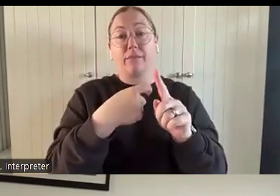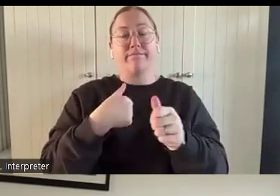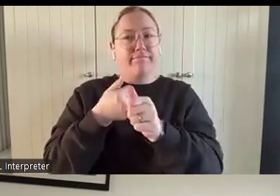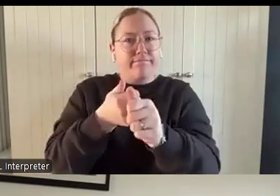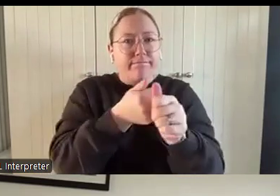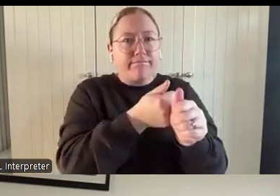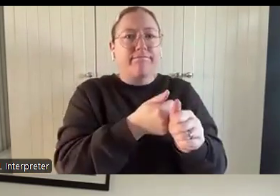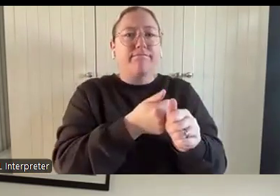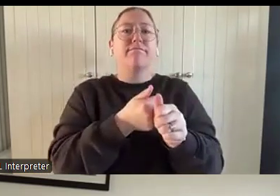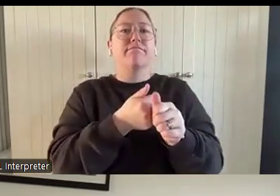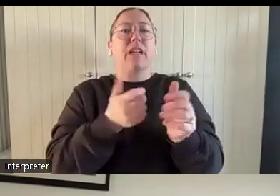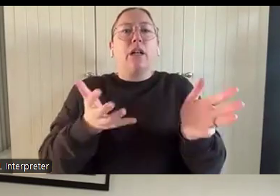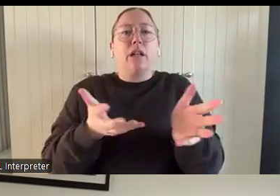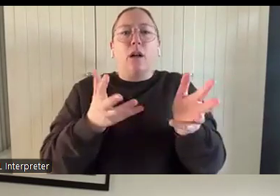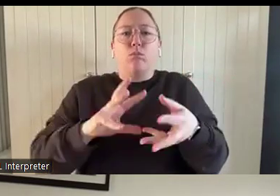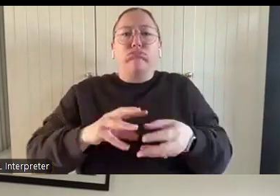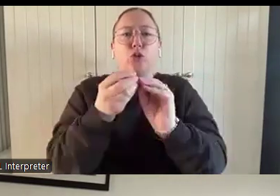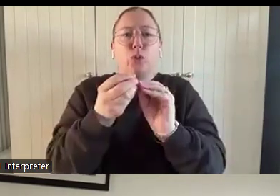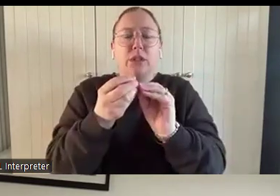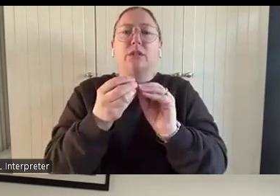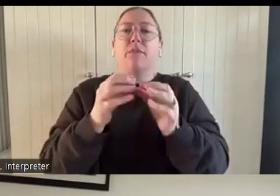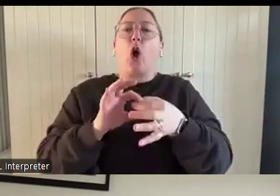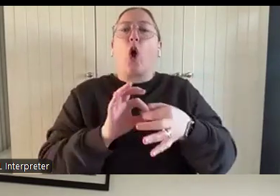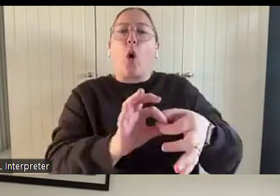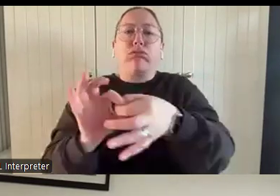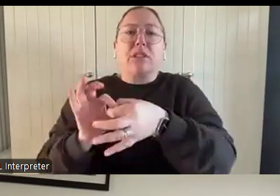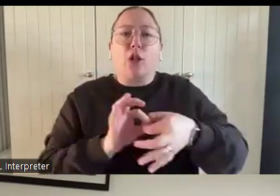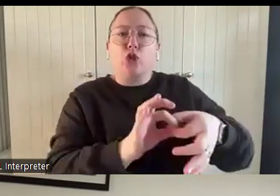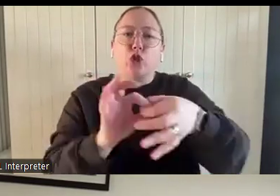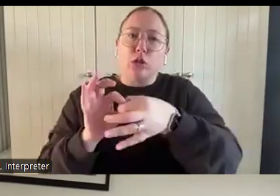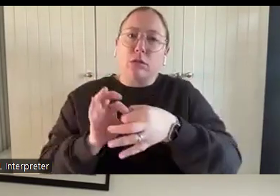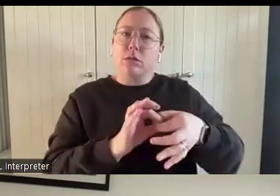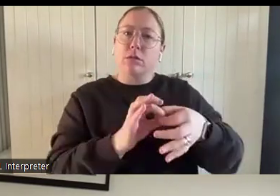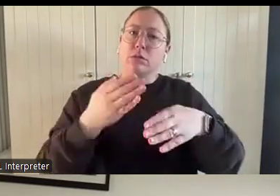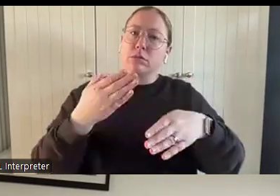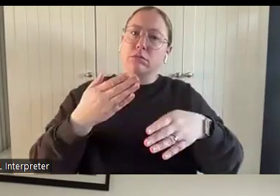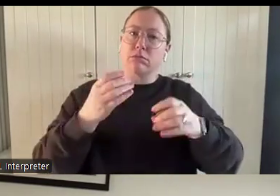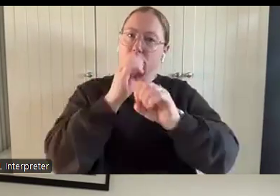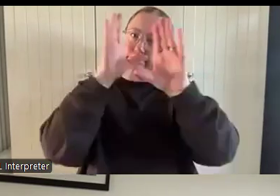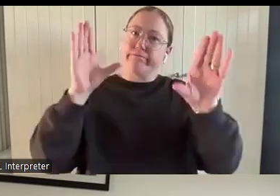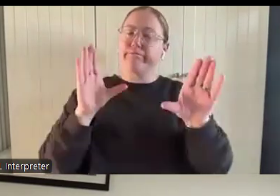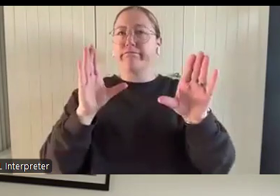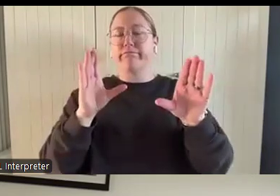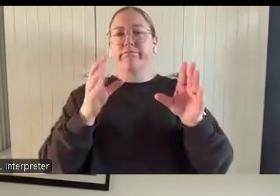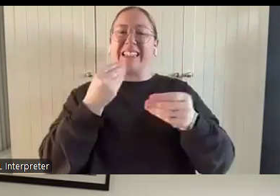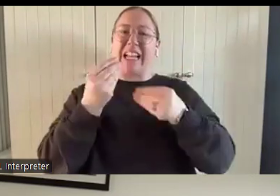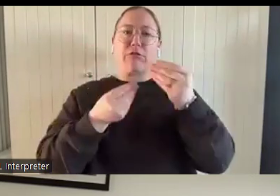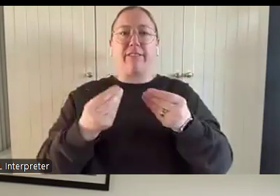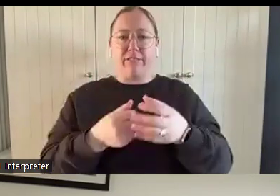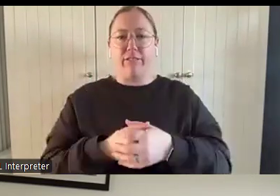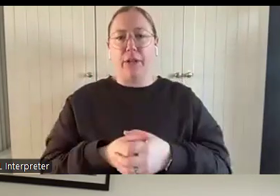co-production narrative, which I was able to directly contribute using my experience of co-production from